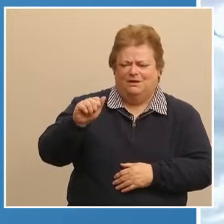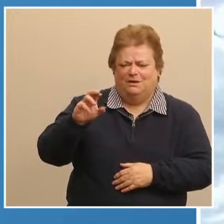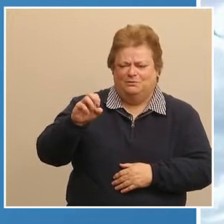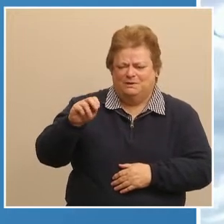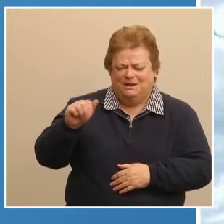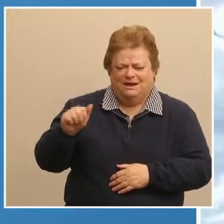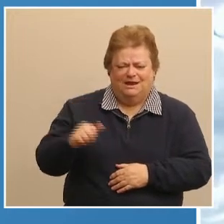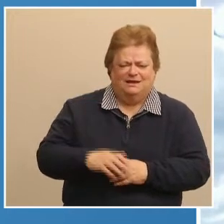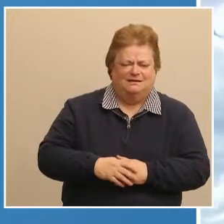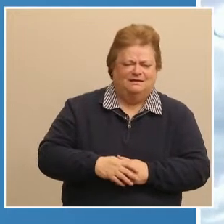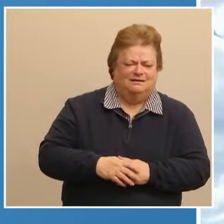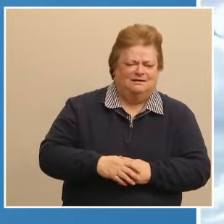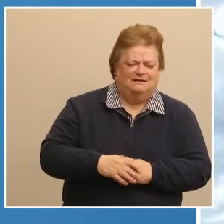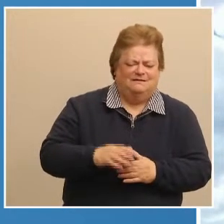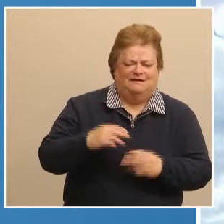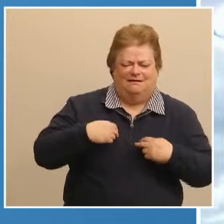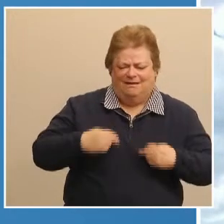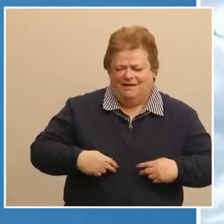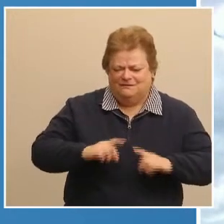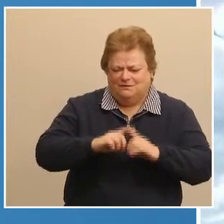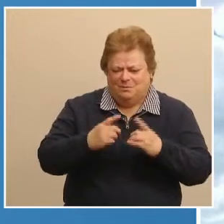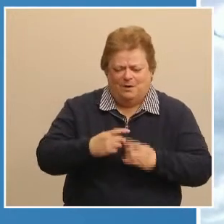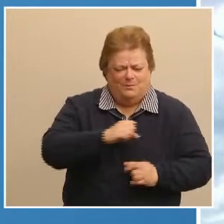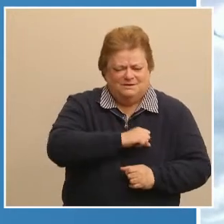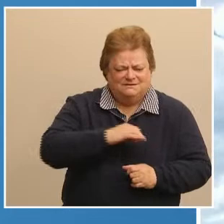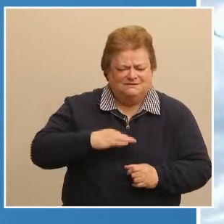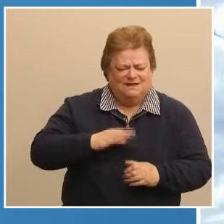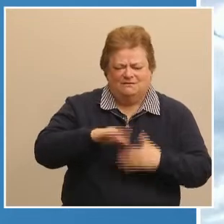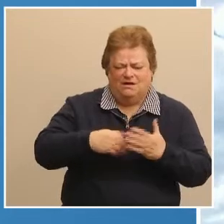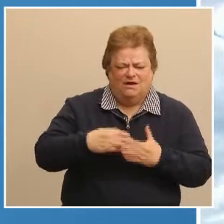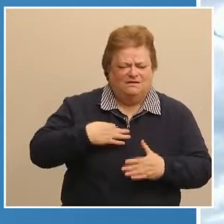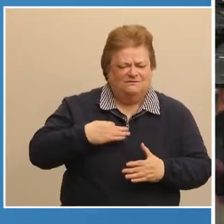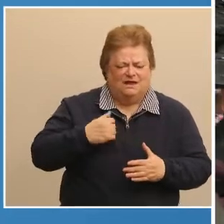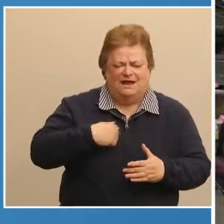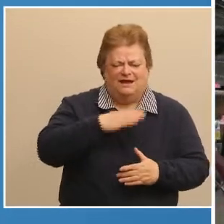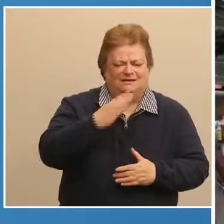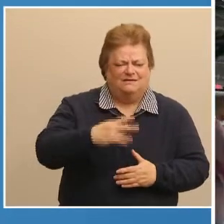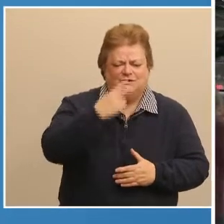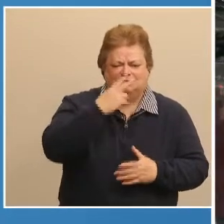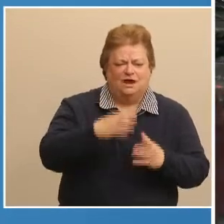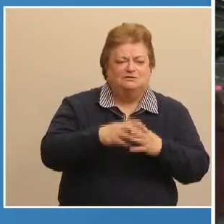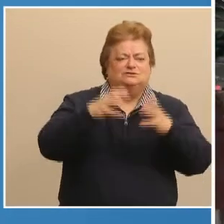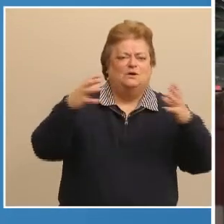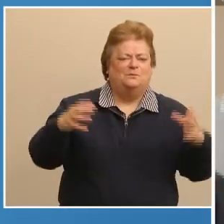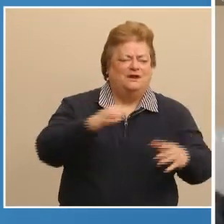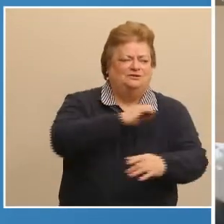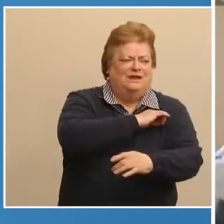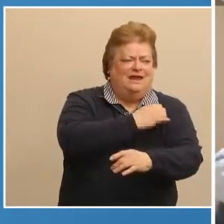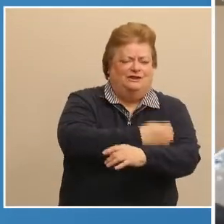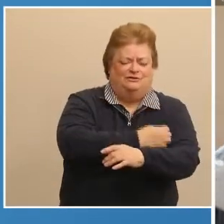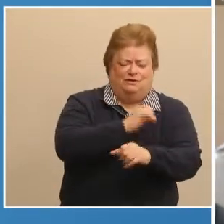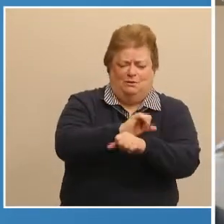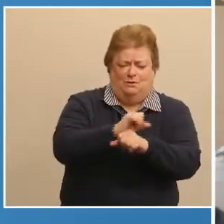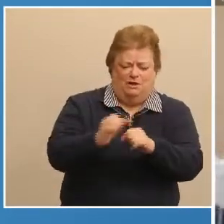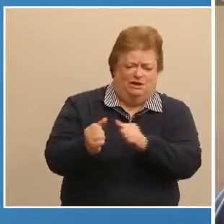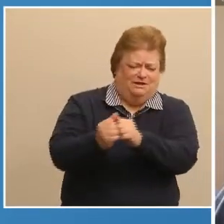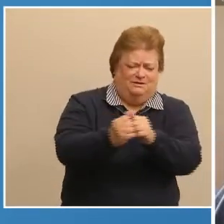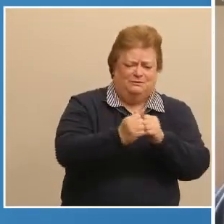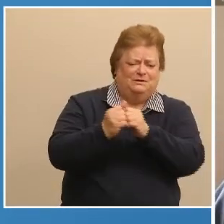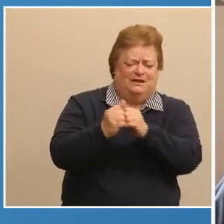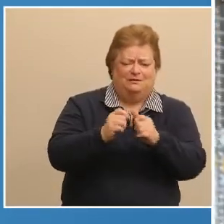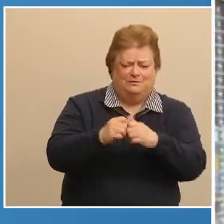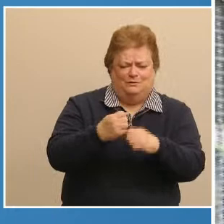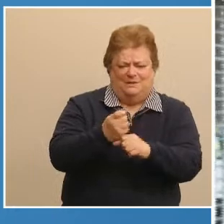medical folks, you know, the health department, all those volunteers. Yeah, I never saw so much energy put together to make such a wonderful